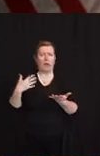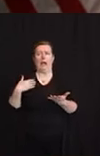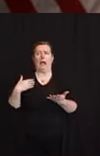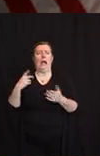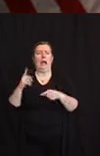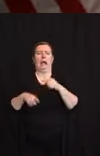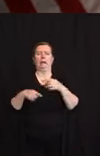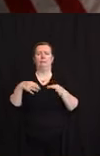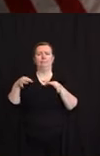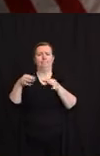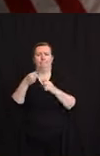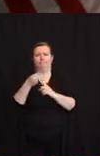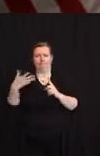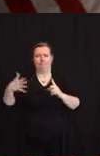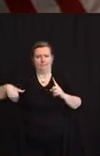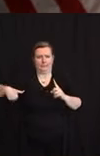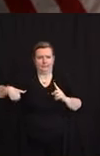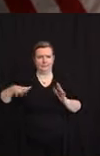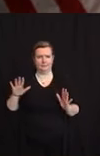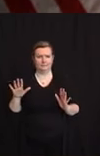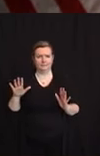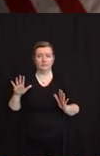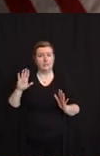that Rutgers has more scale potential,